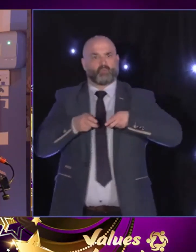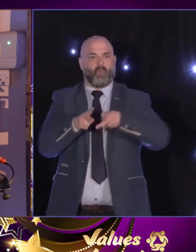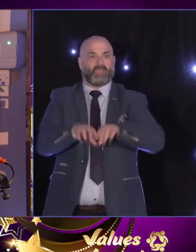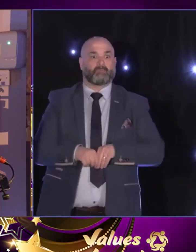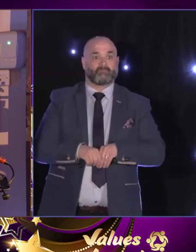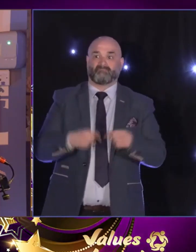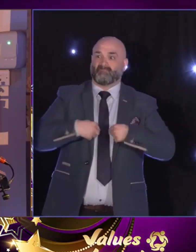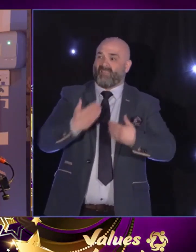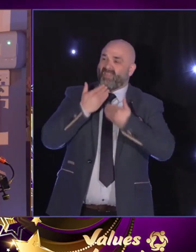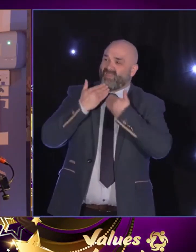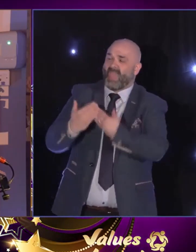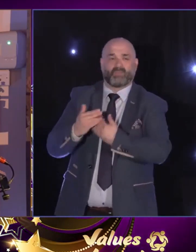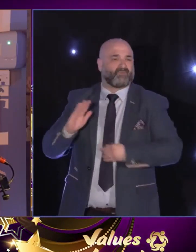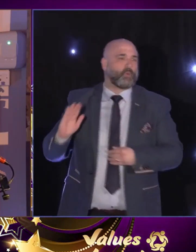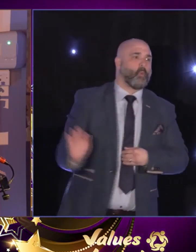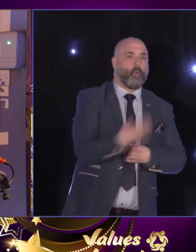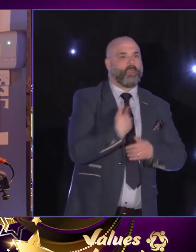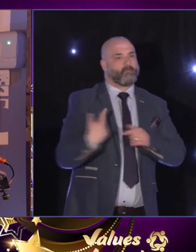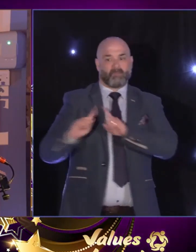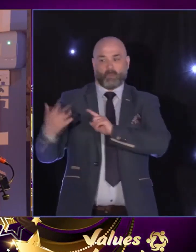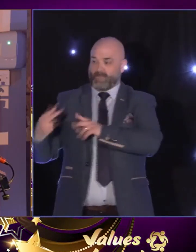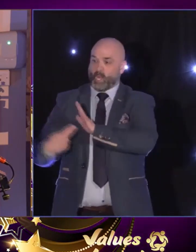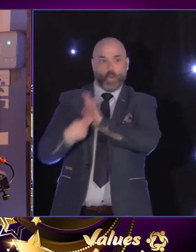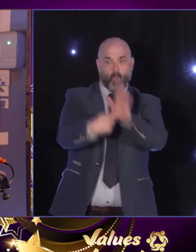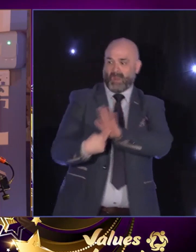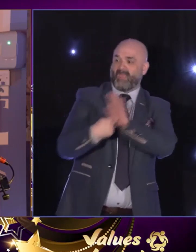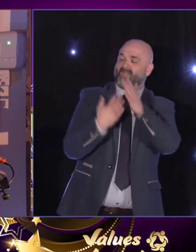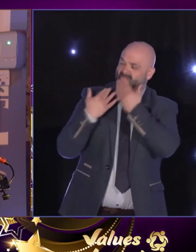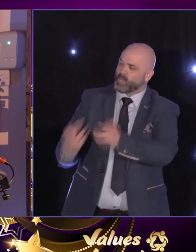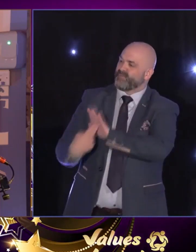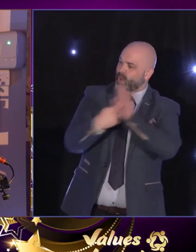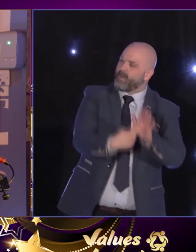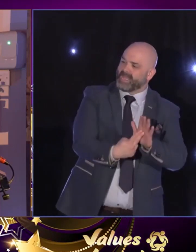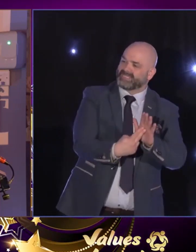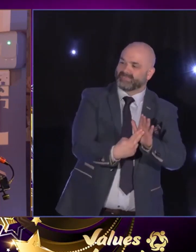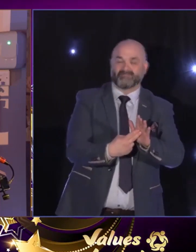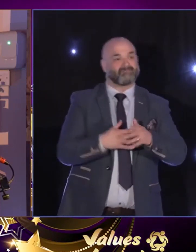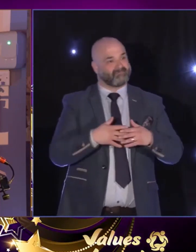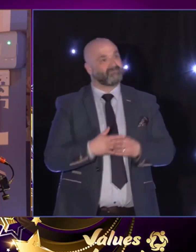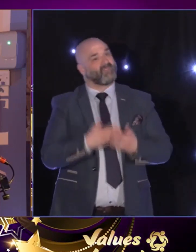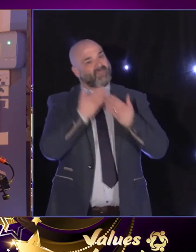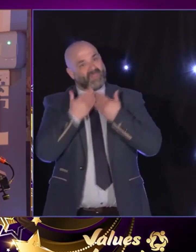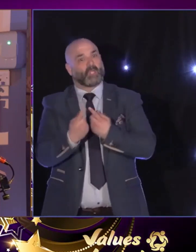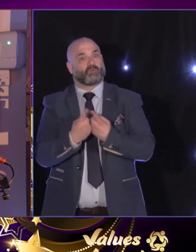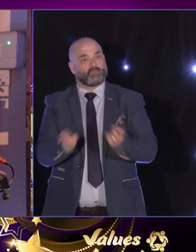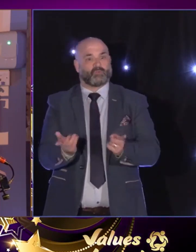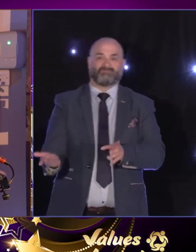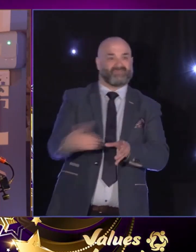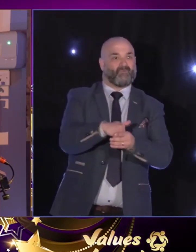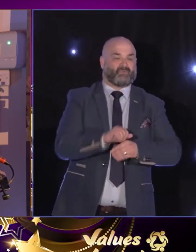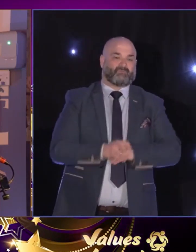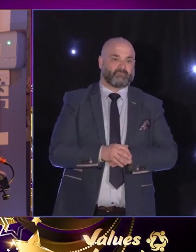and congratulations are due to everyone who nominated and to those who took the time to make the nominations. Thank you to those in